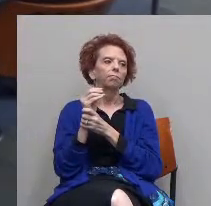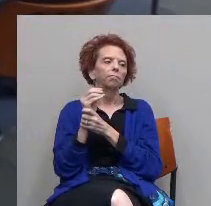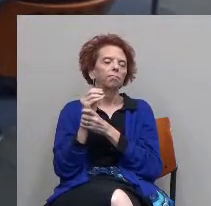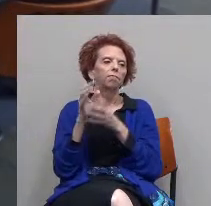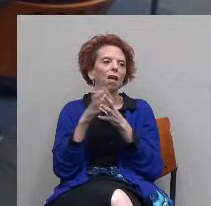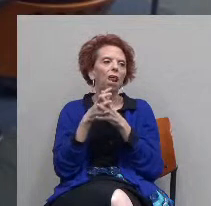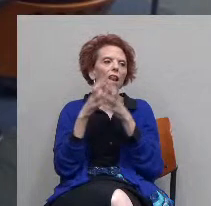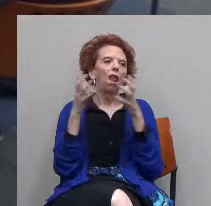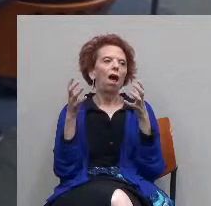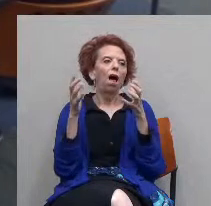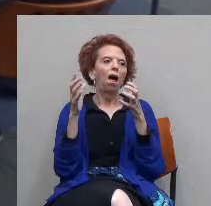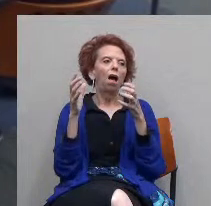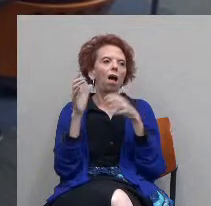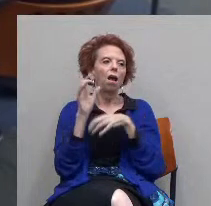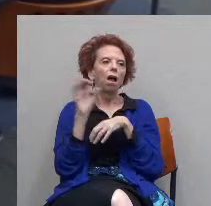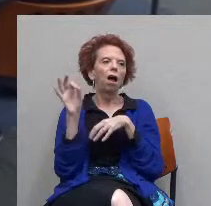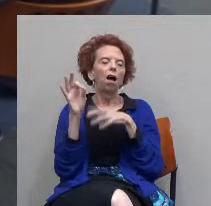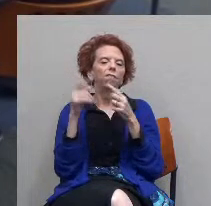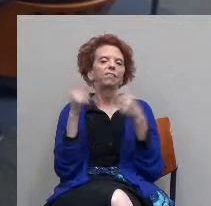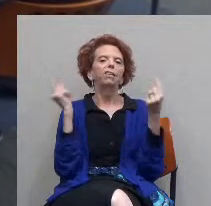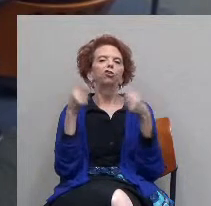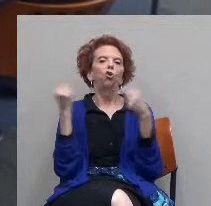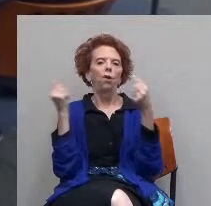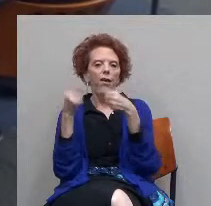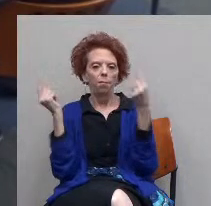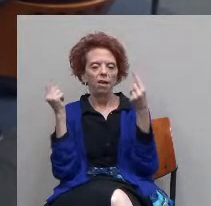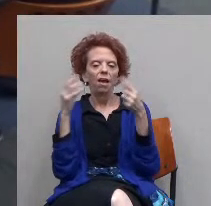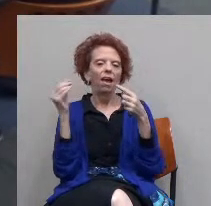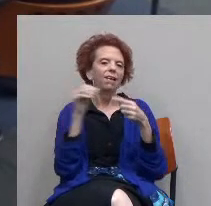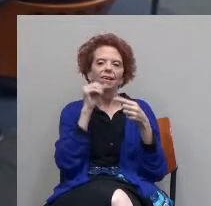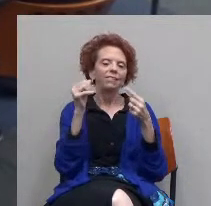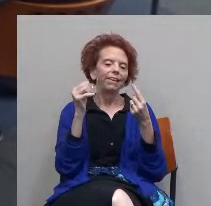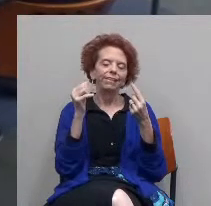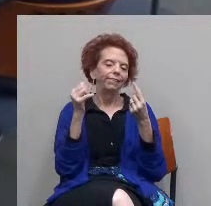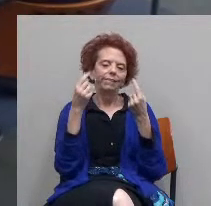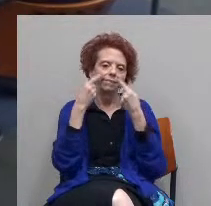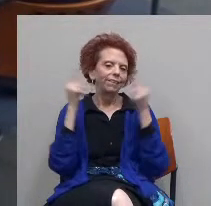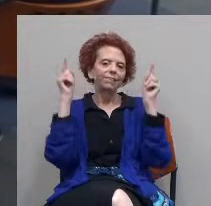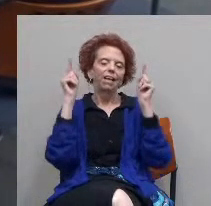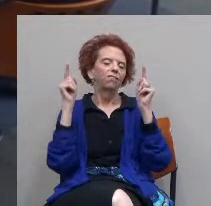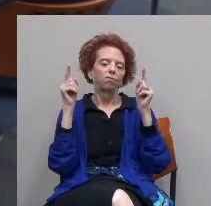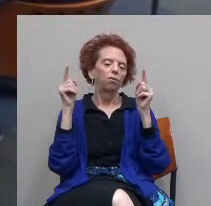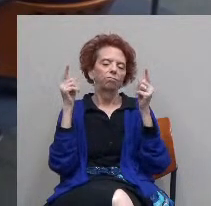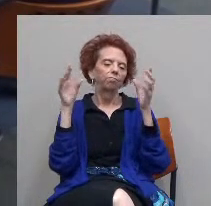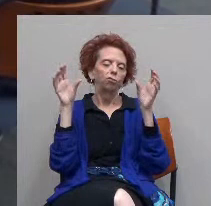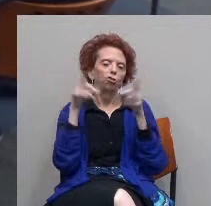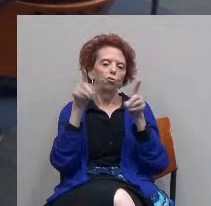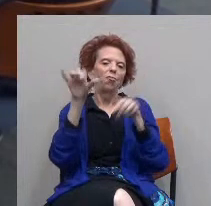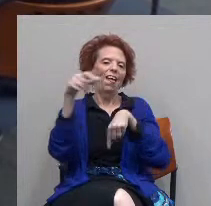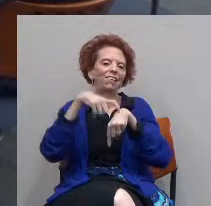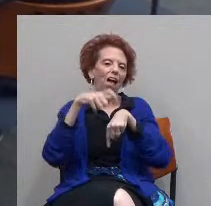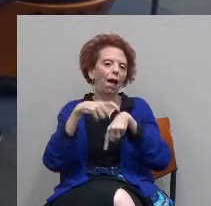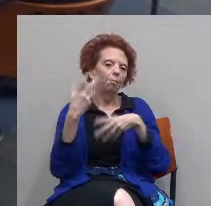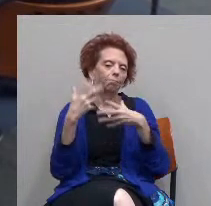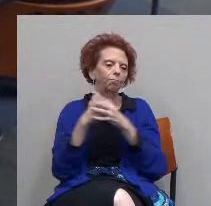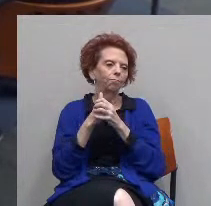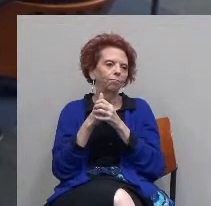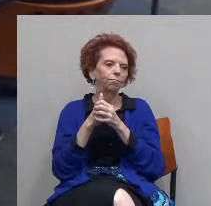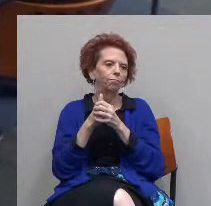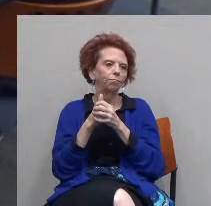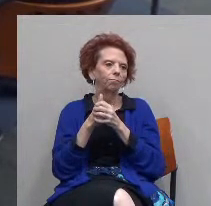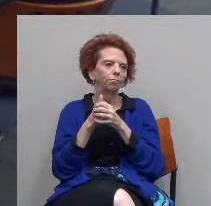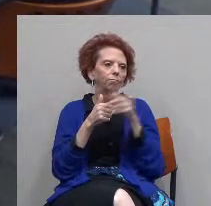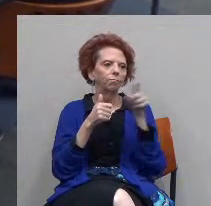there was a lot of disagreement and it didn't really accomplish that much at the time. So.